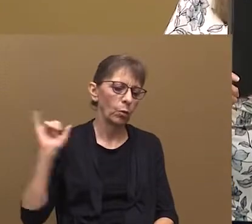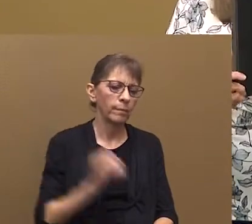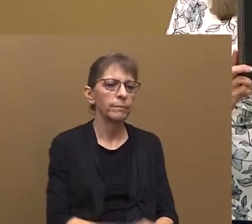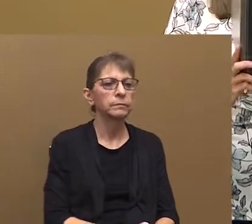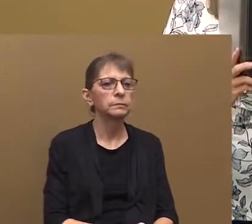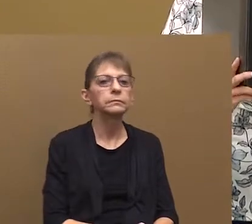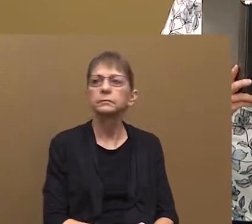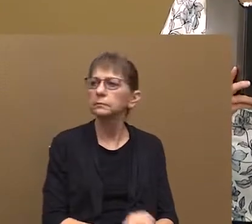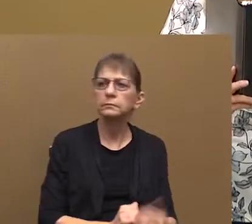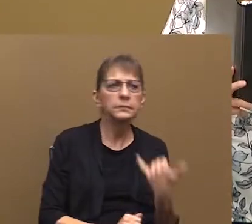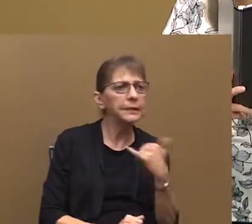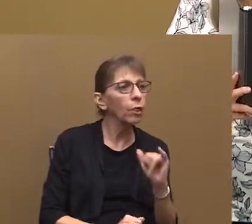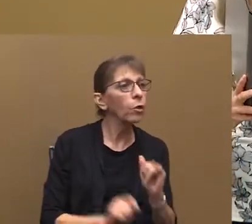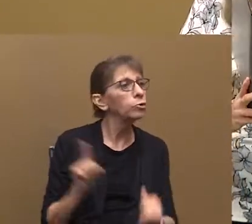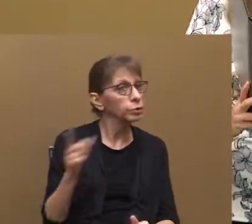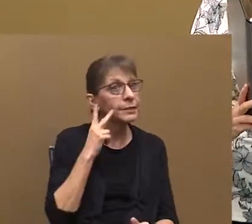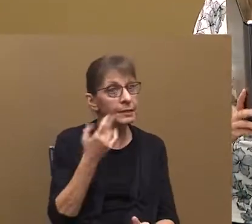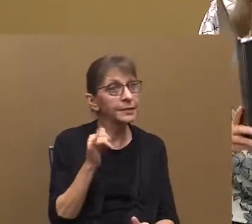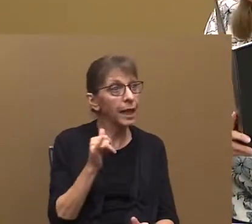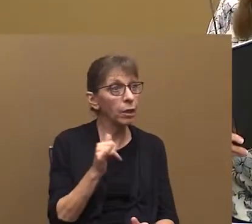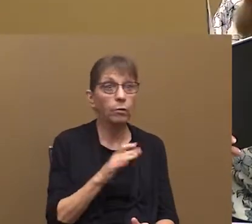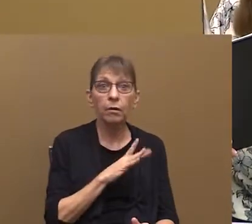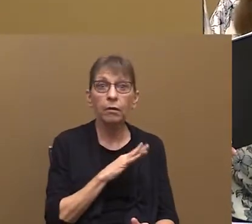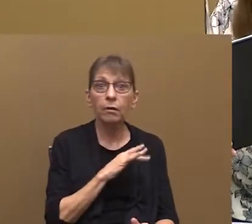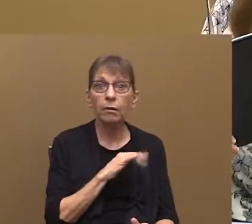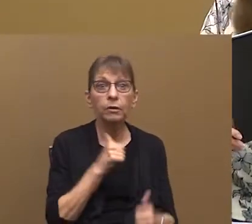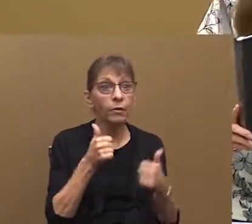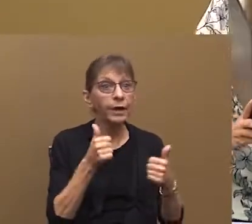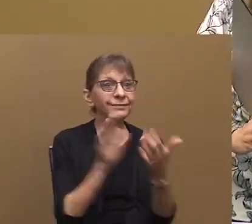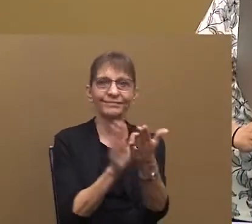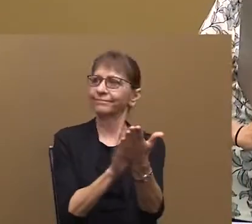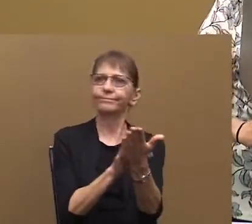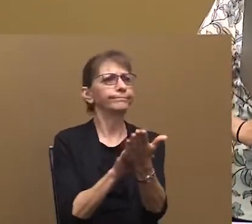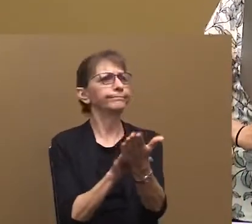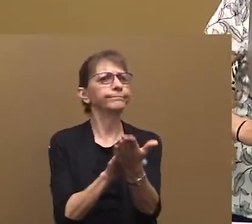Yellow. Yellow. She sees yellow. Isn't that great?